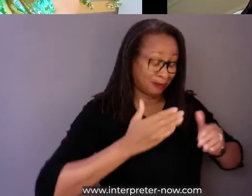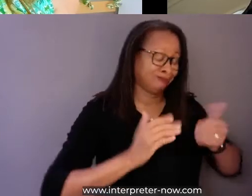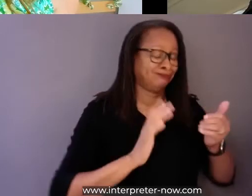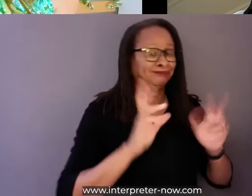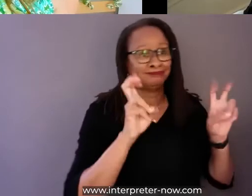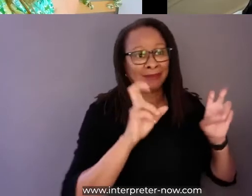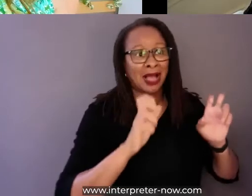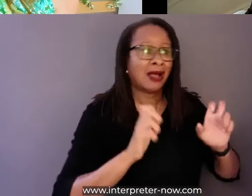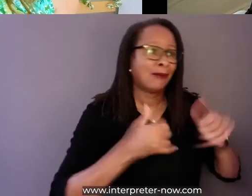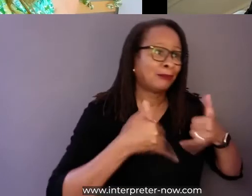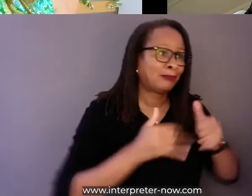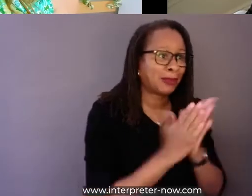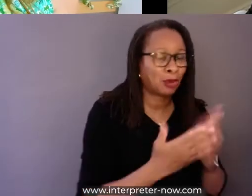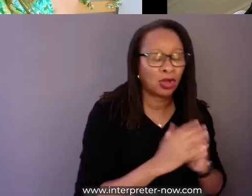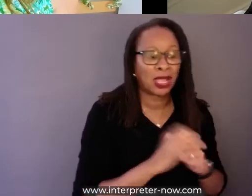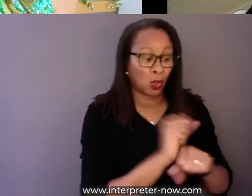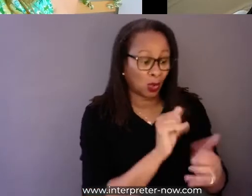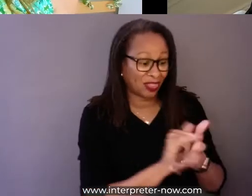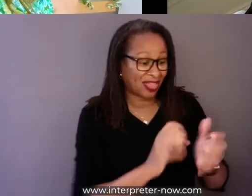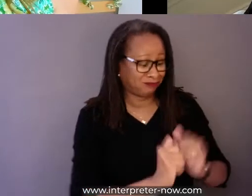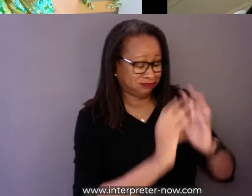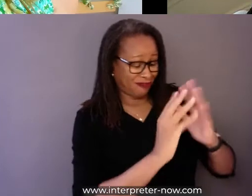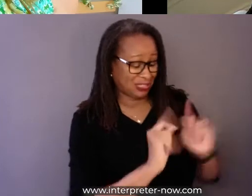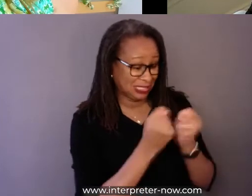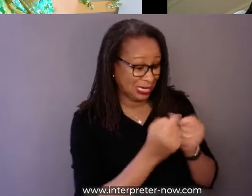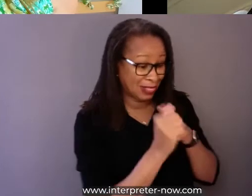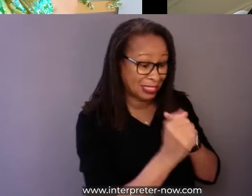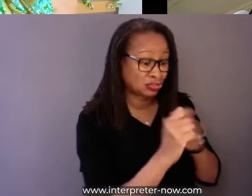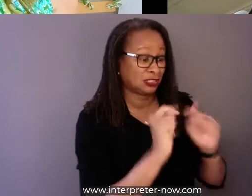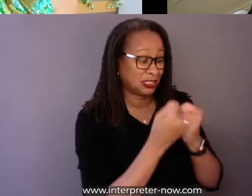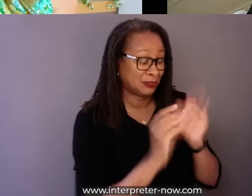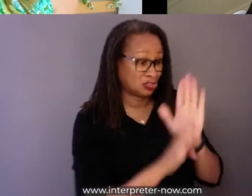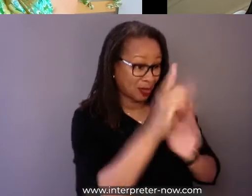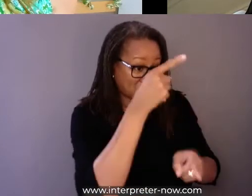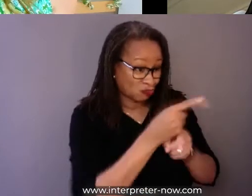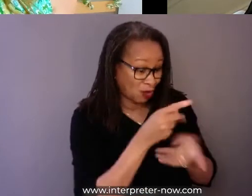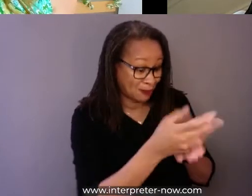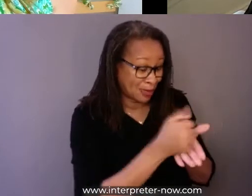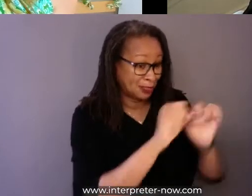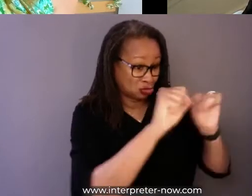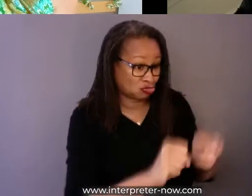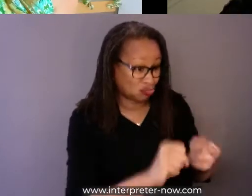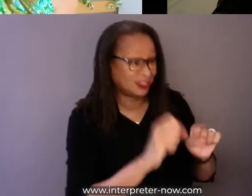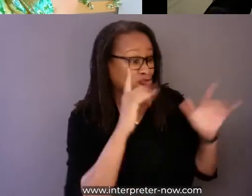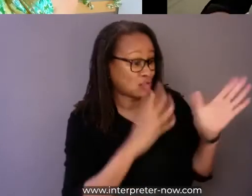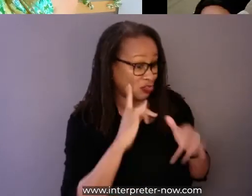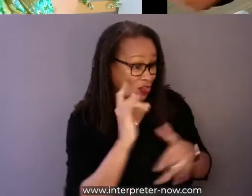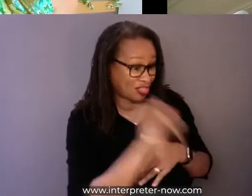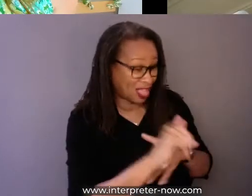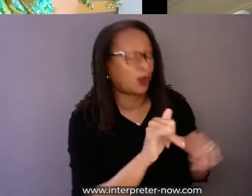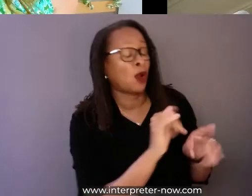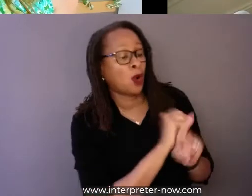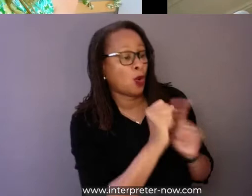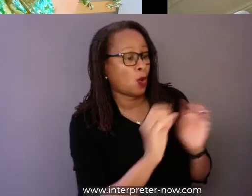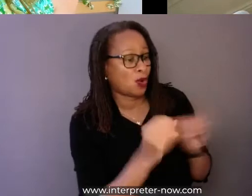you know, working with that founding team and that leadership team to develop the right compensation strategy for that organization, I can now do